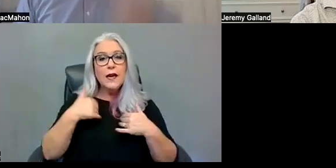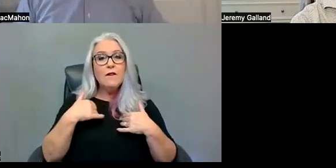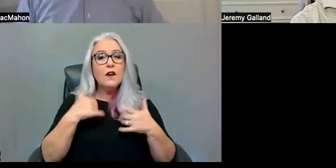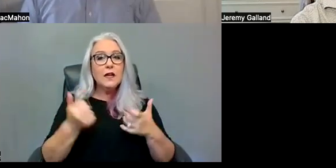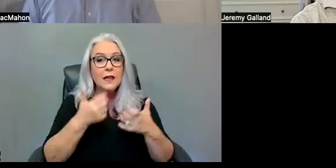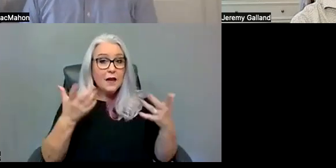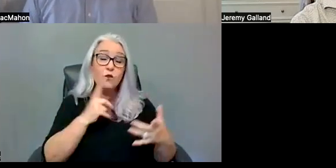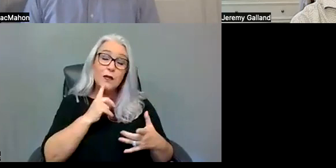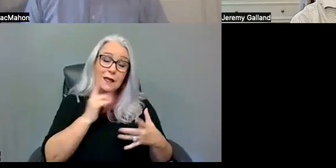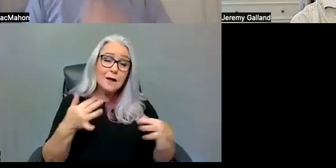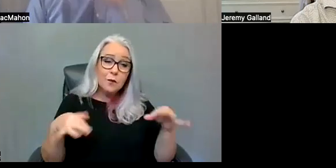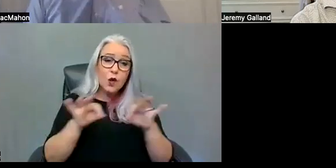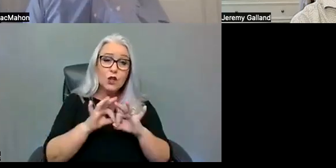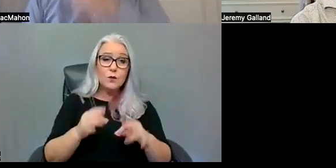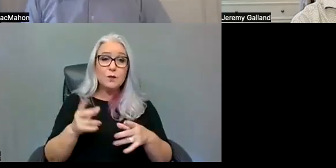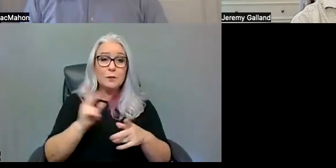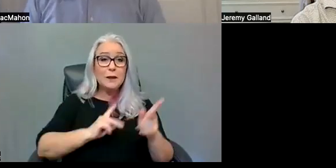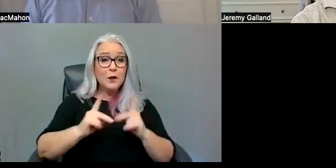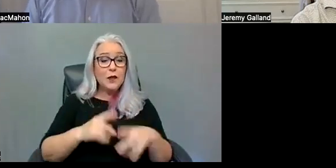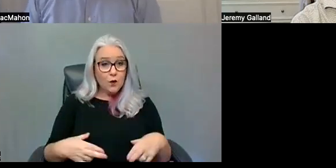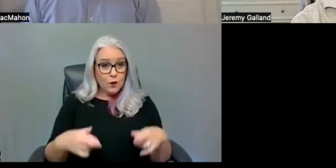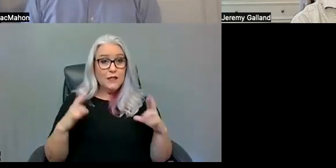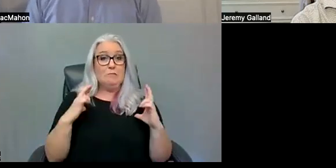district. And I think that will